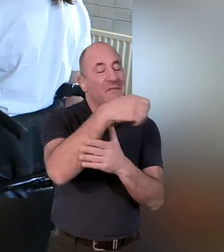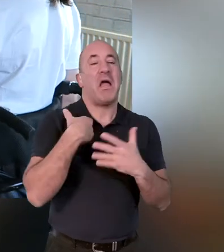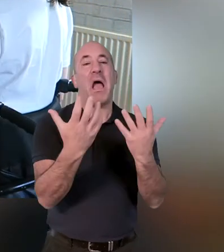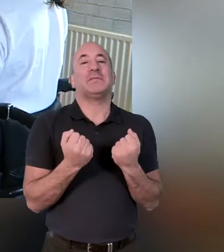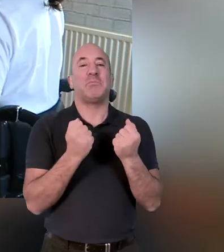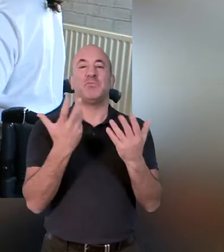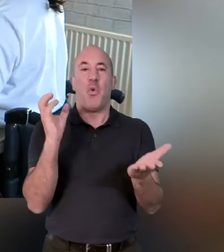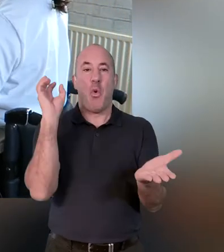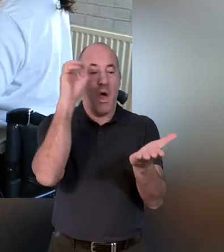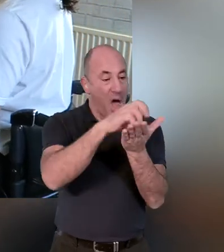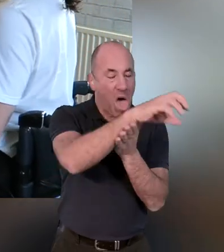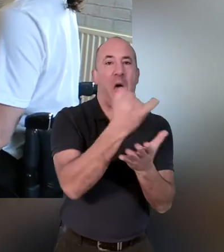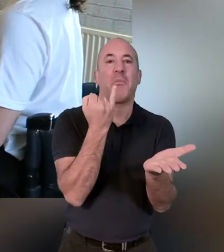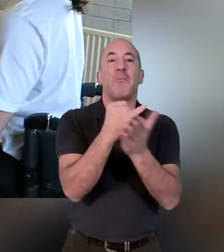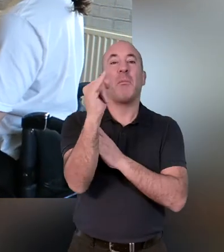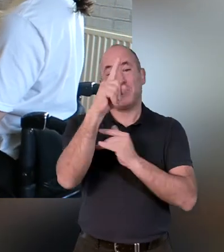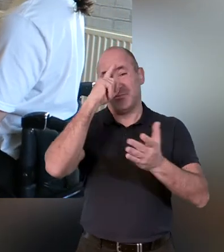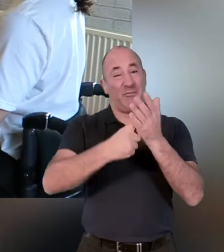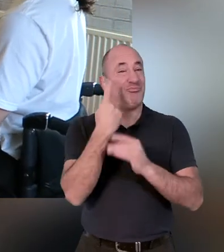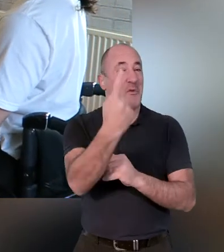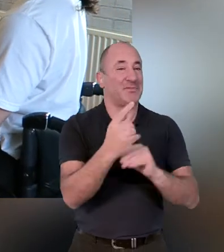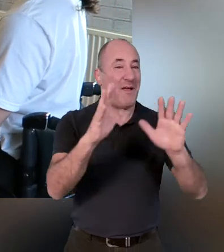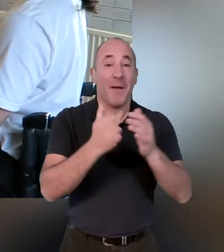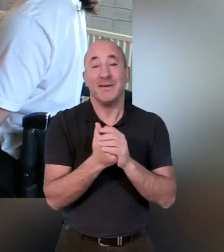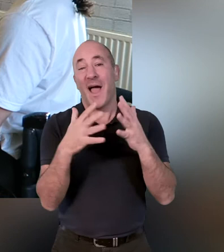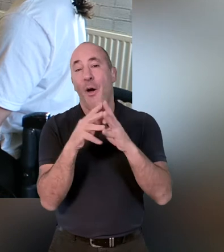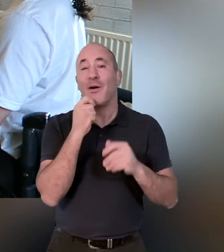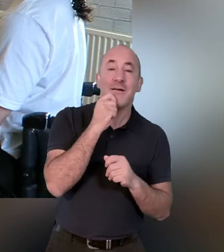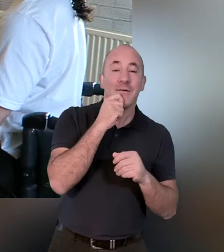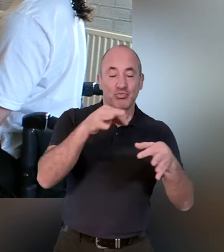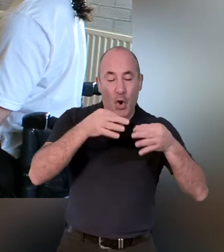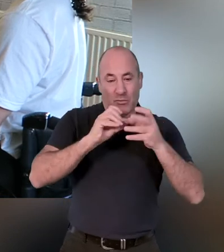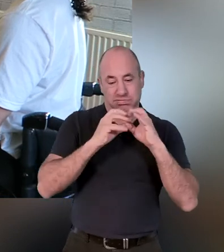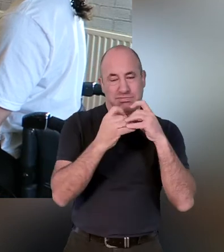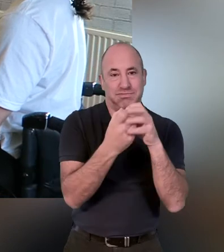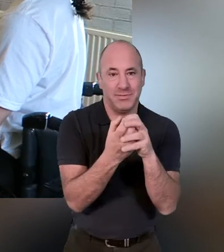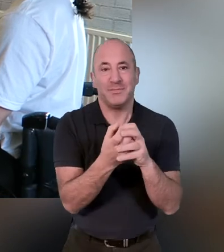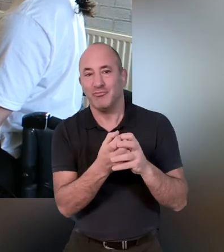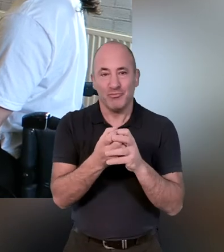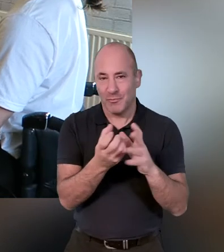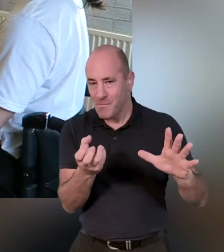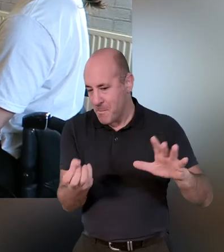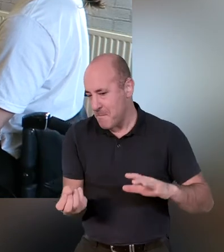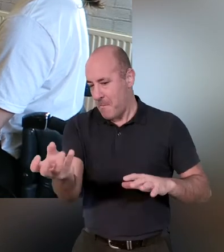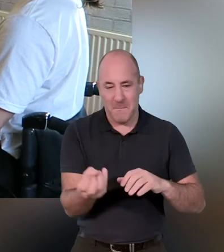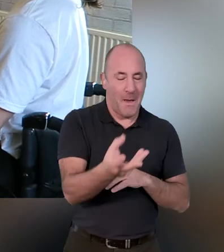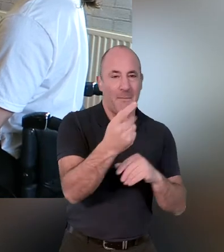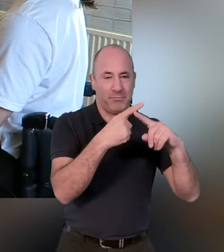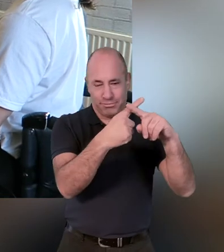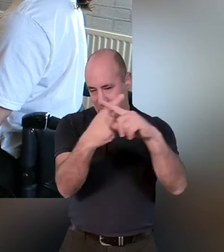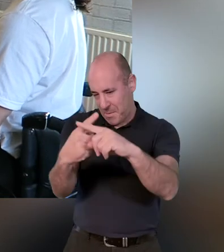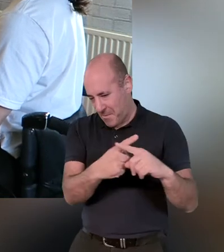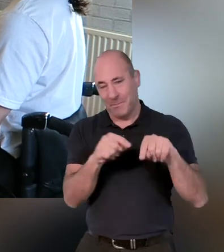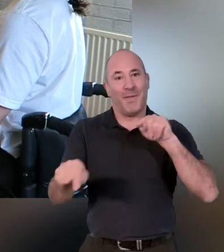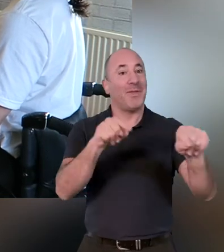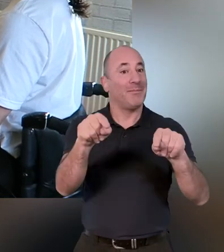give points if it hits the towel and rolls off. But another idea of how you can use rolled up socks and